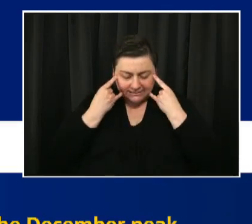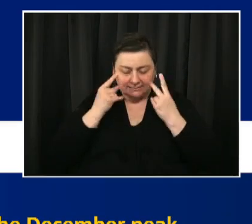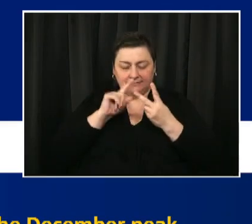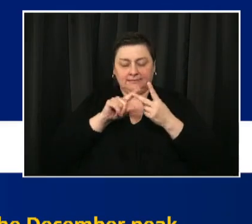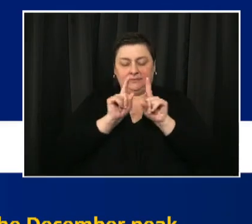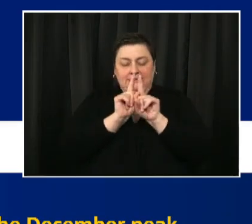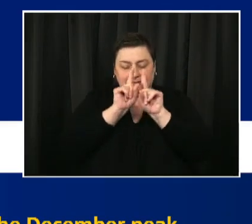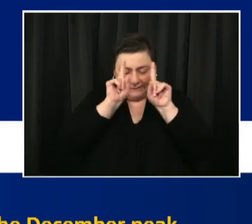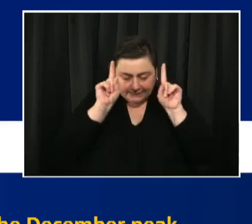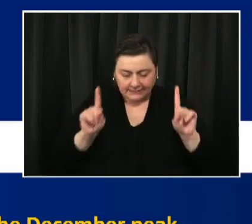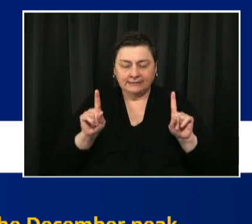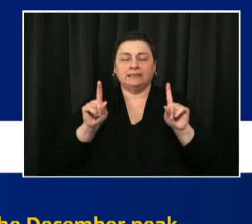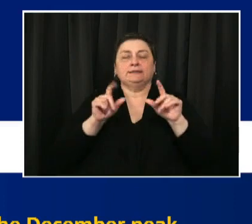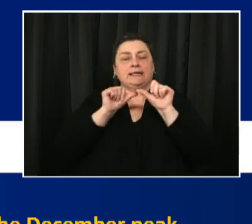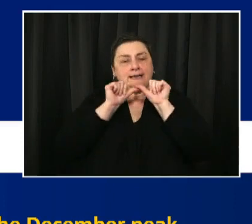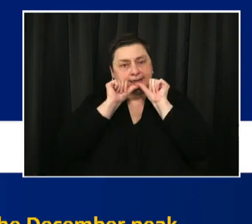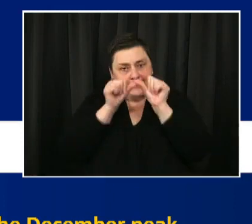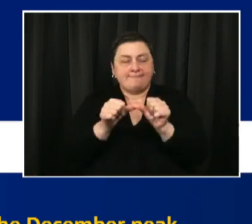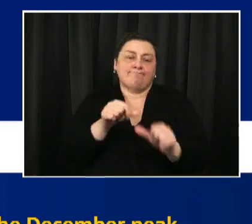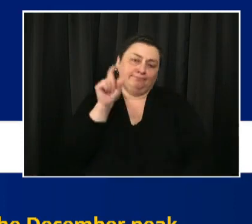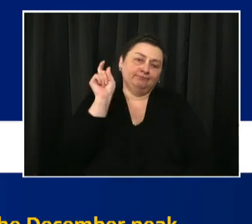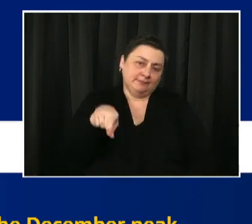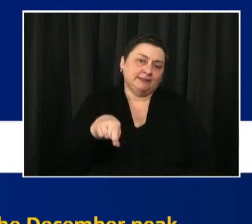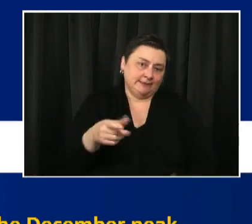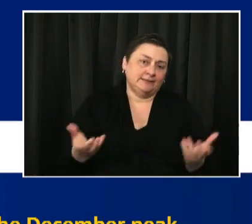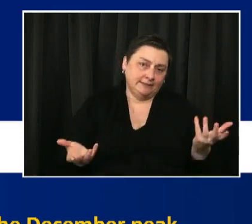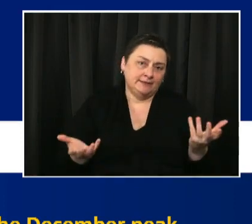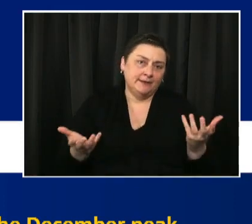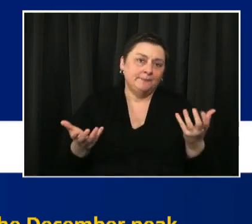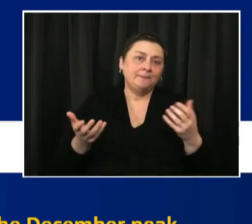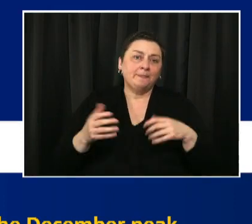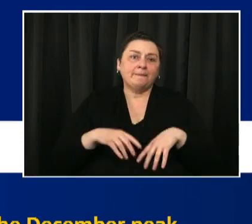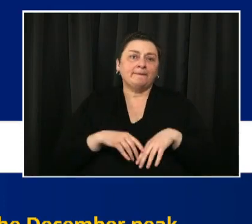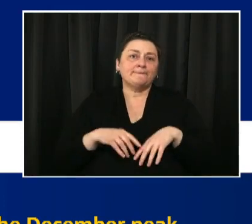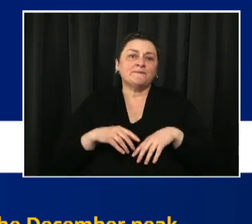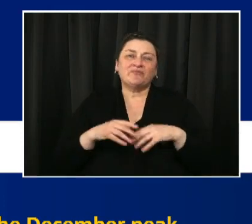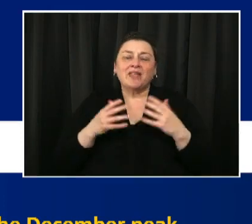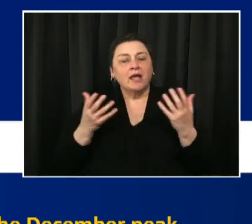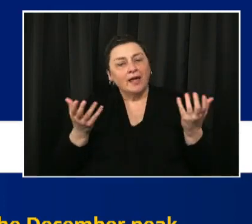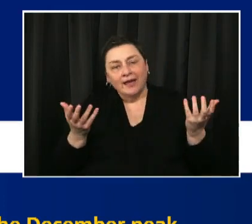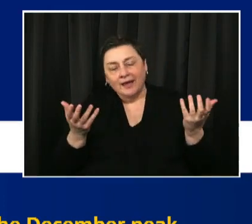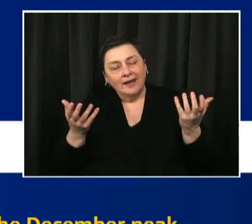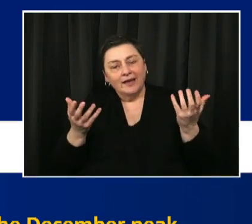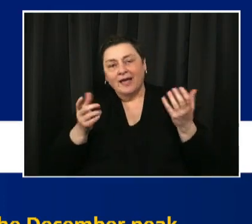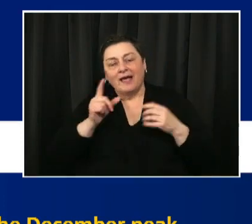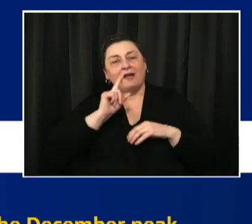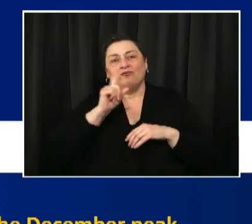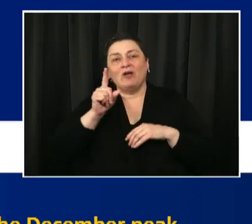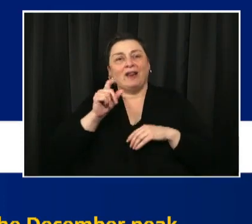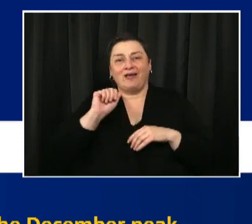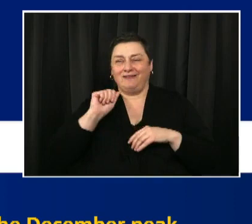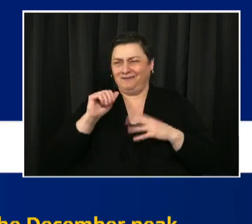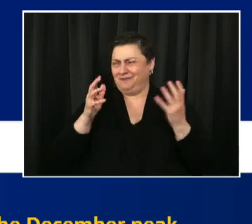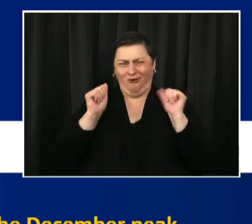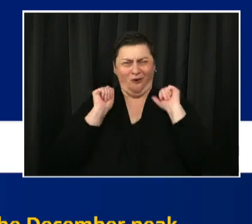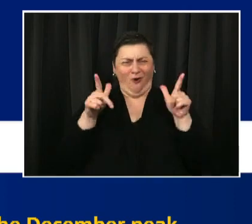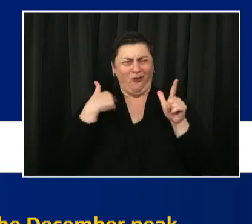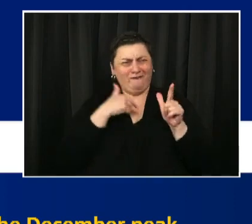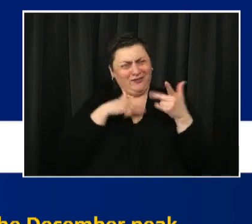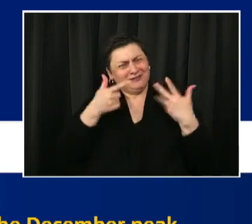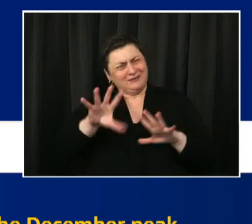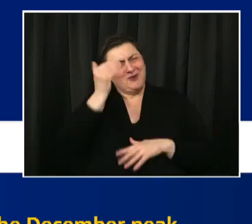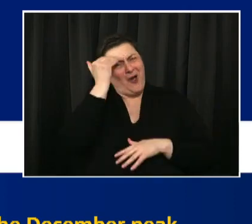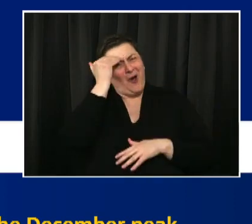And I don't need to repeat these because all know this. So we need to continue on